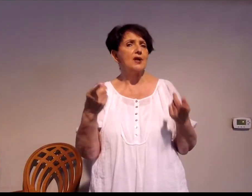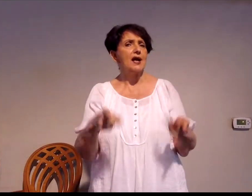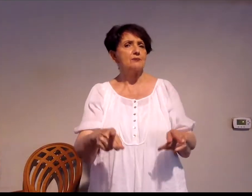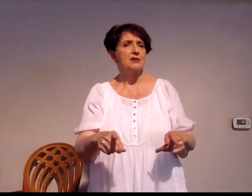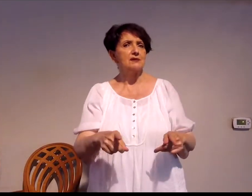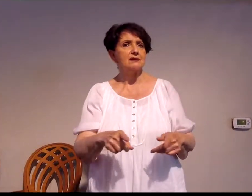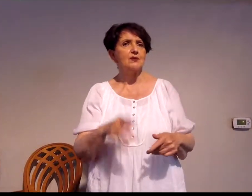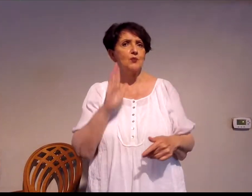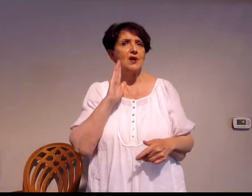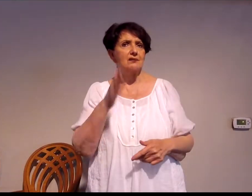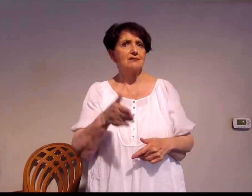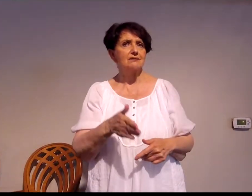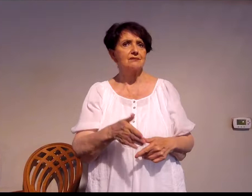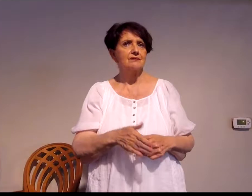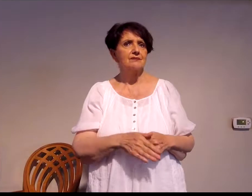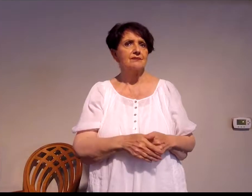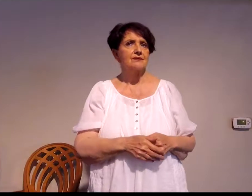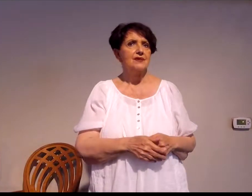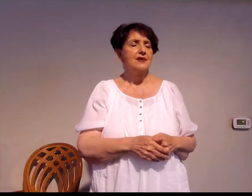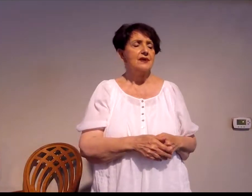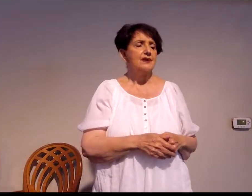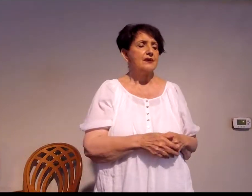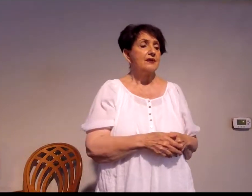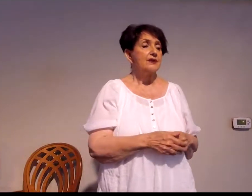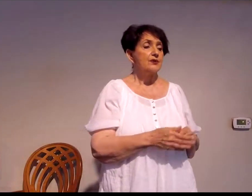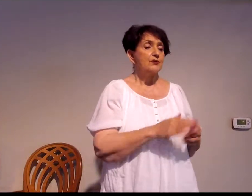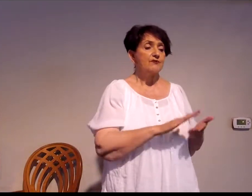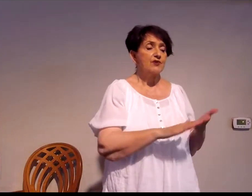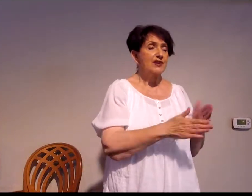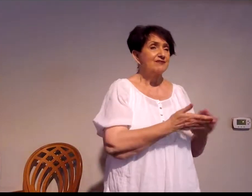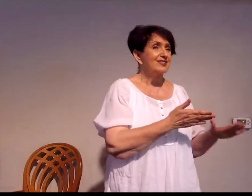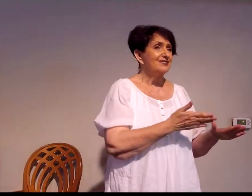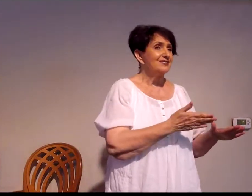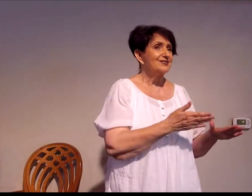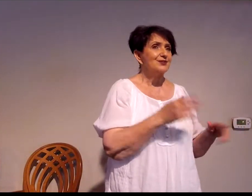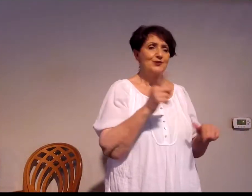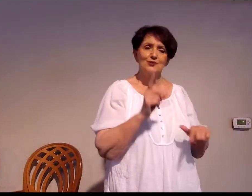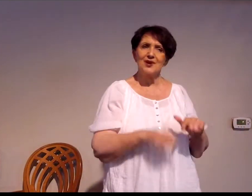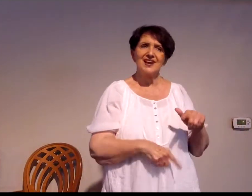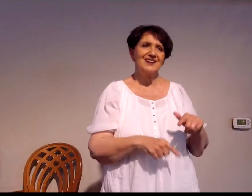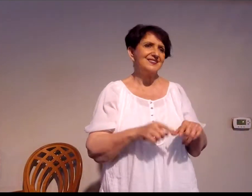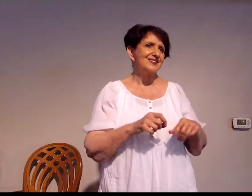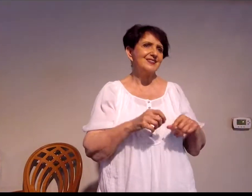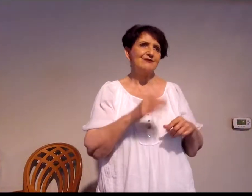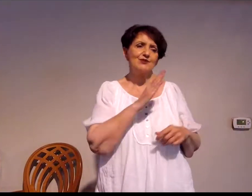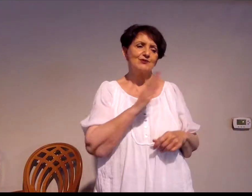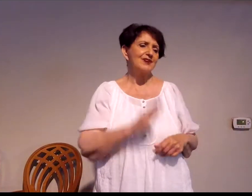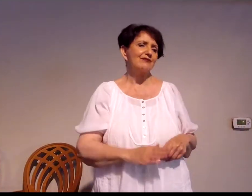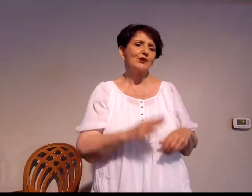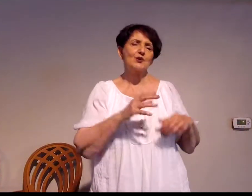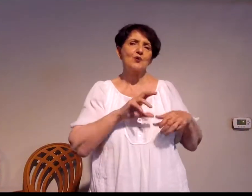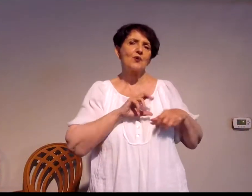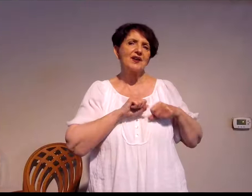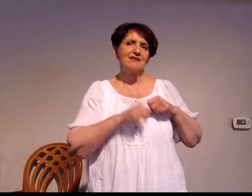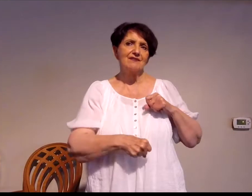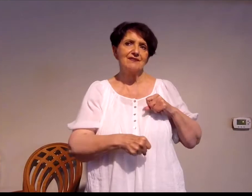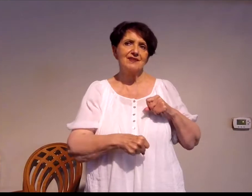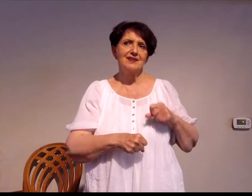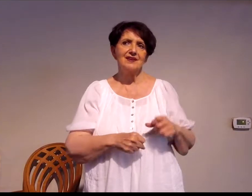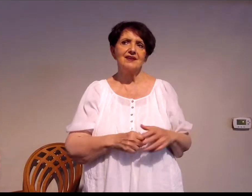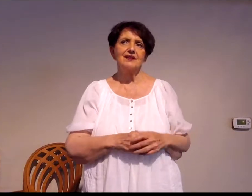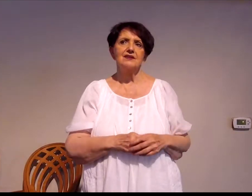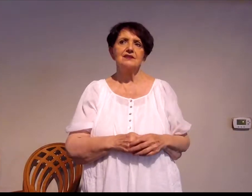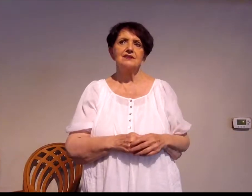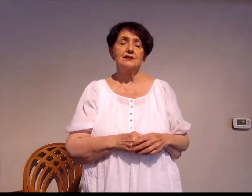We can't forgive if we can't grieve. So we can run from grief because